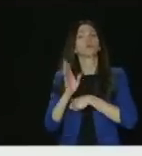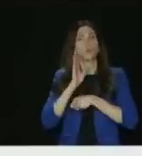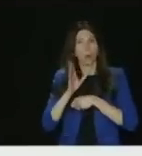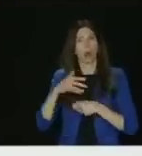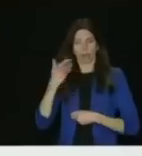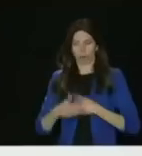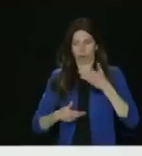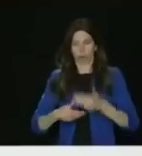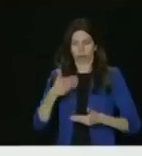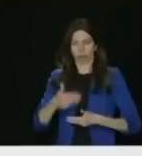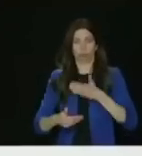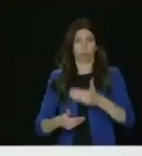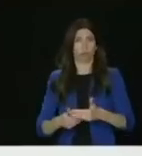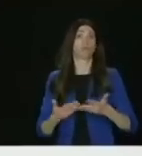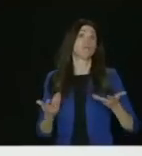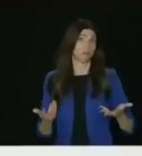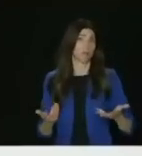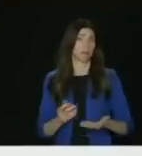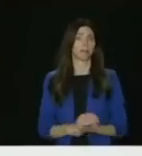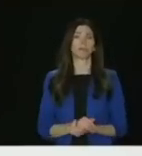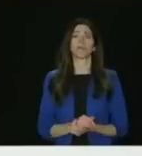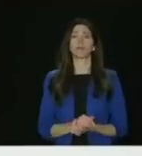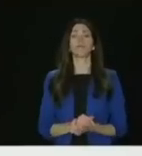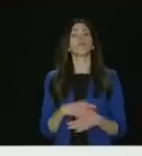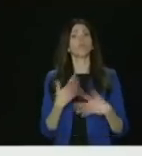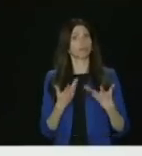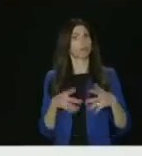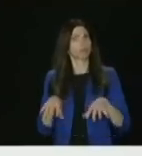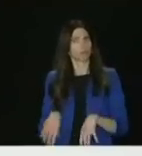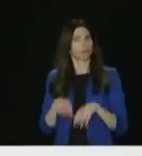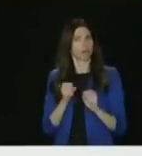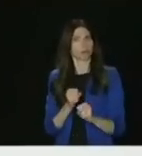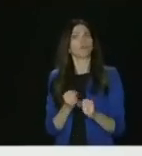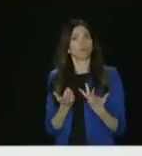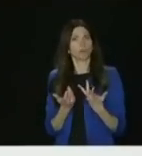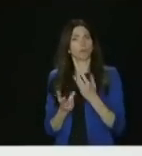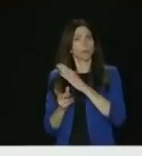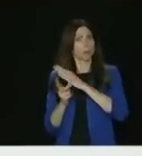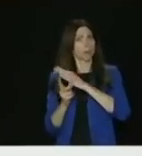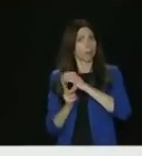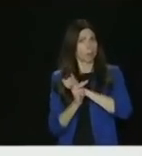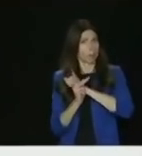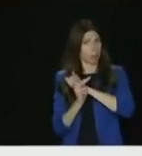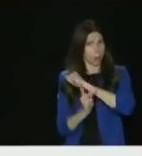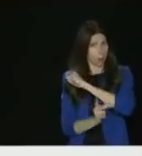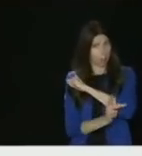as required by law. Parliament has the power to revoke